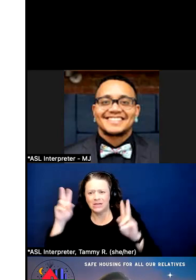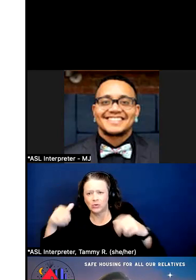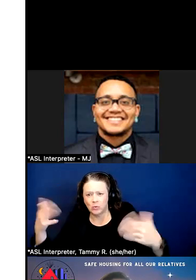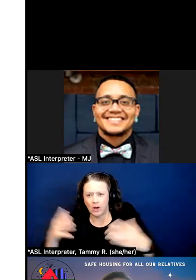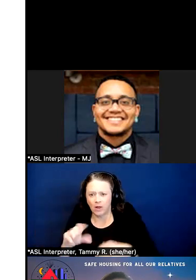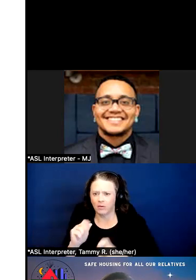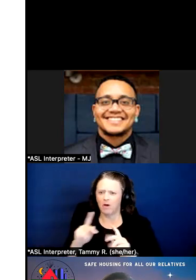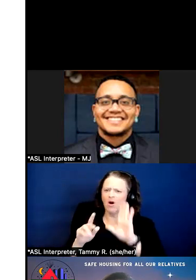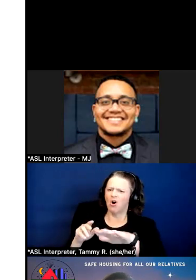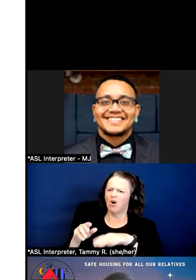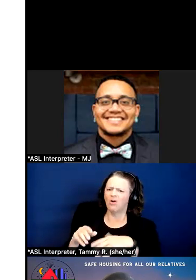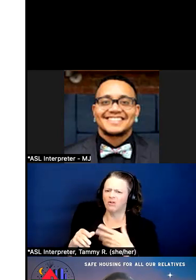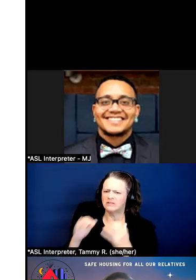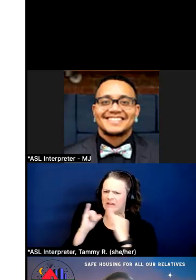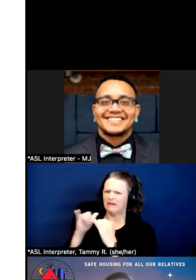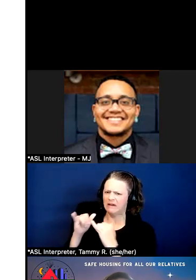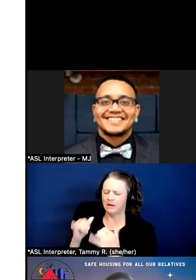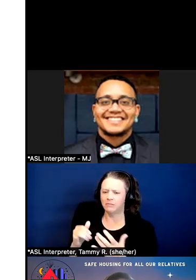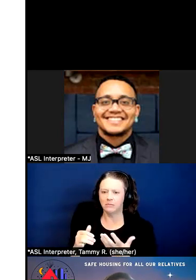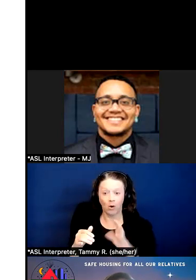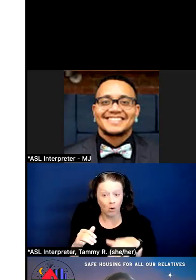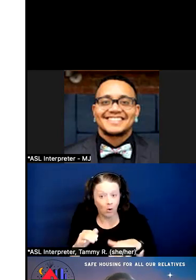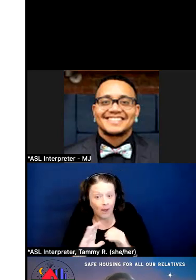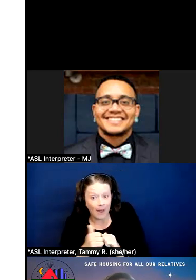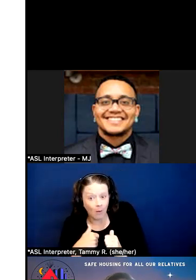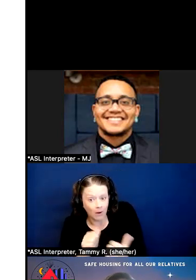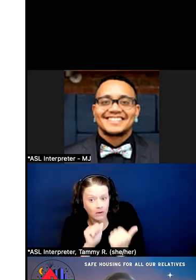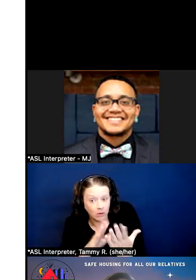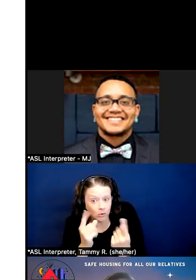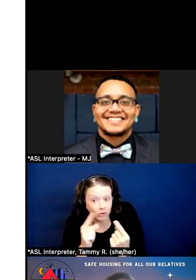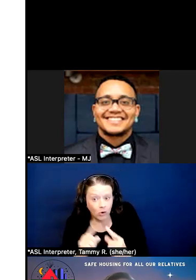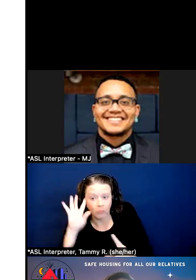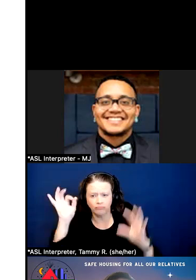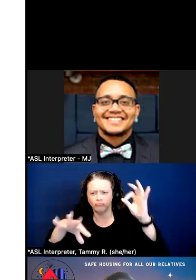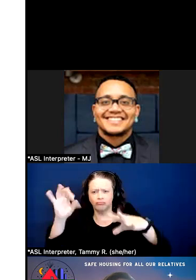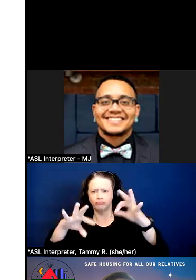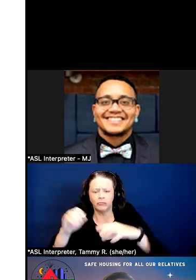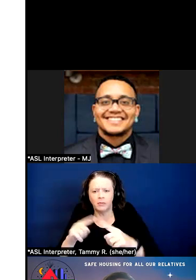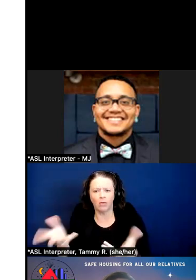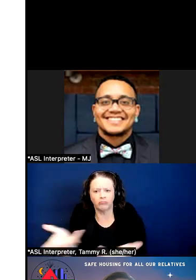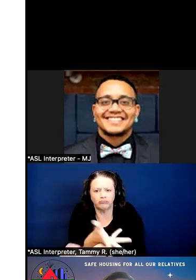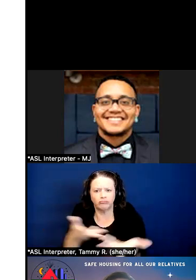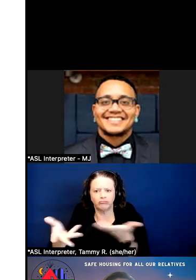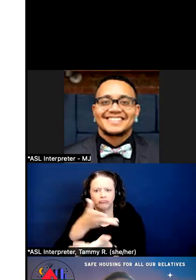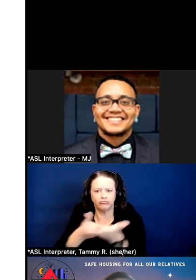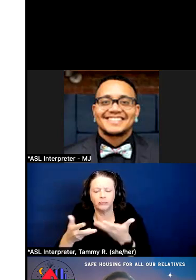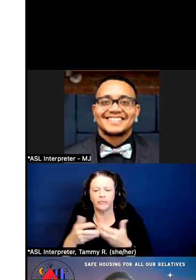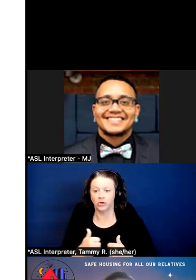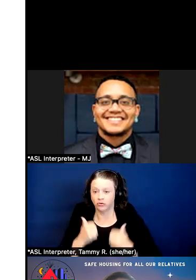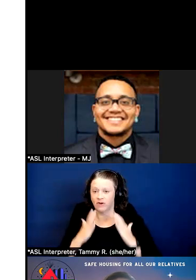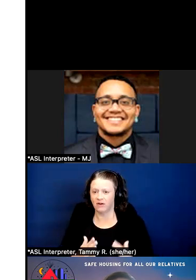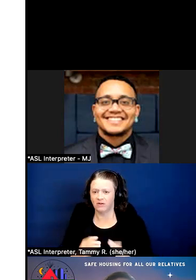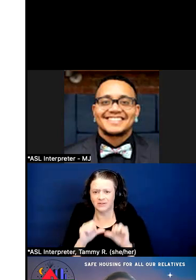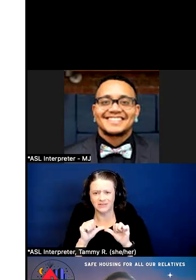I addressed it, or this is what I had to do. And so that was an interesting thing that we noted. And then survivors consistently stated that there was a lack